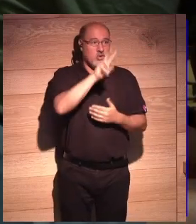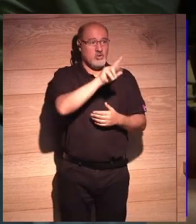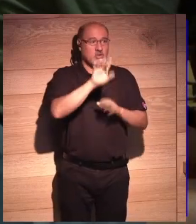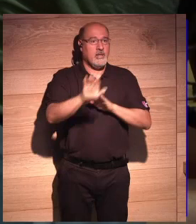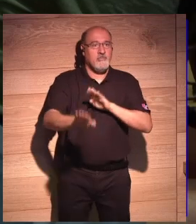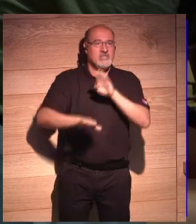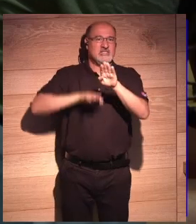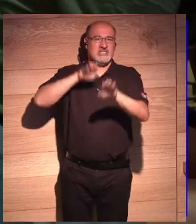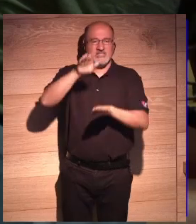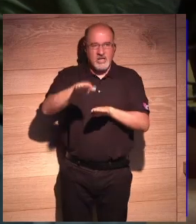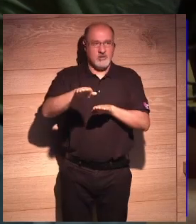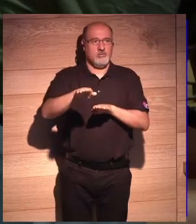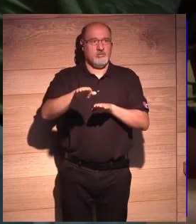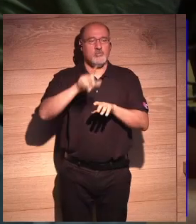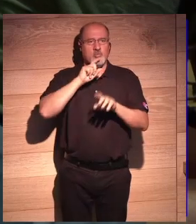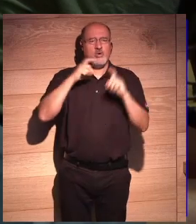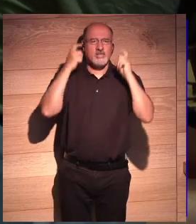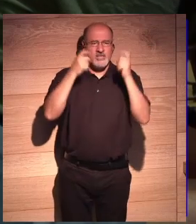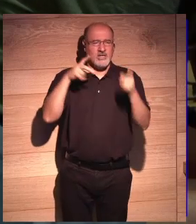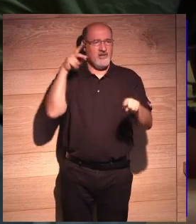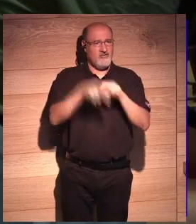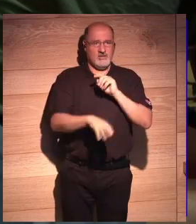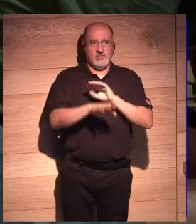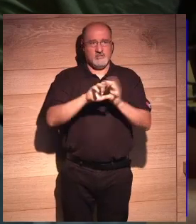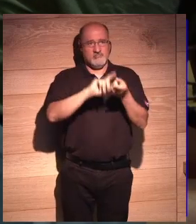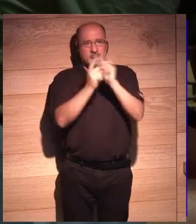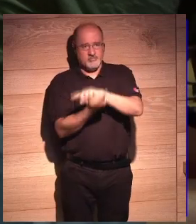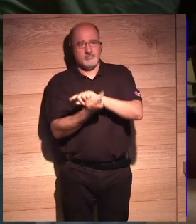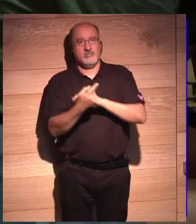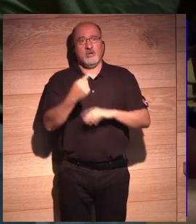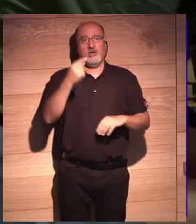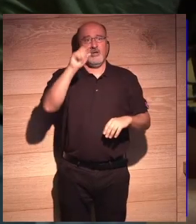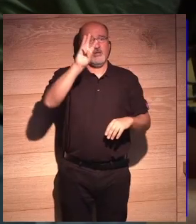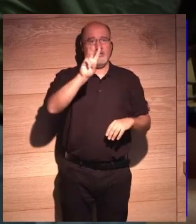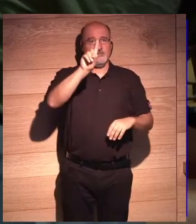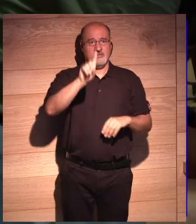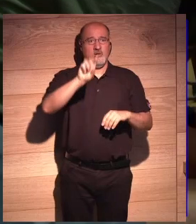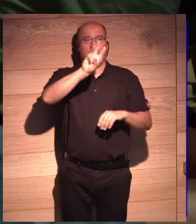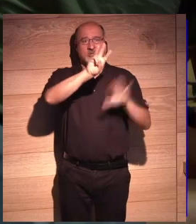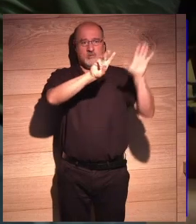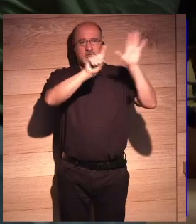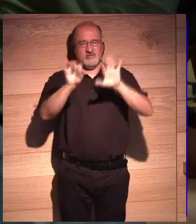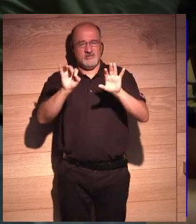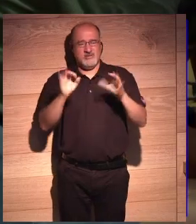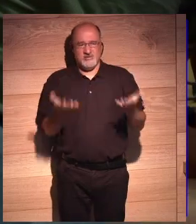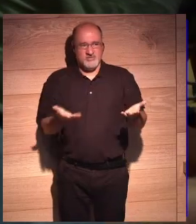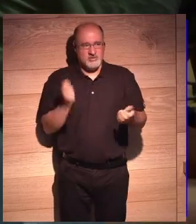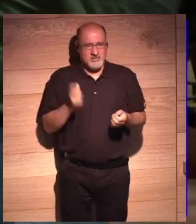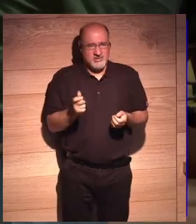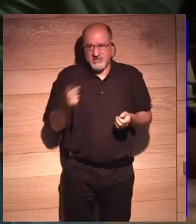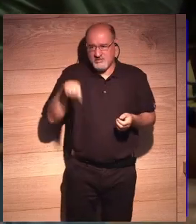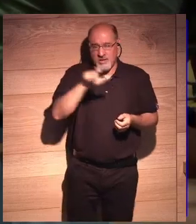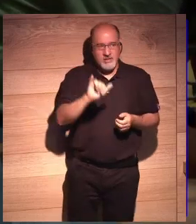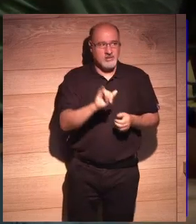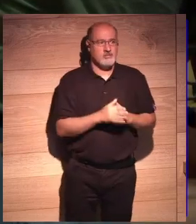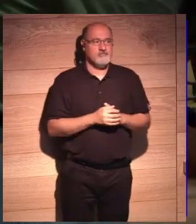from sharing in designing in 2D, in order to avoid that practice that I think that is really common. And I think that is really